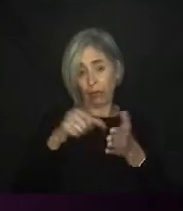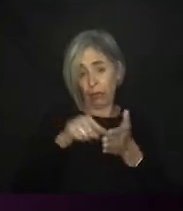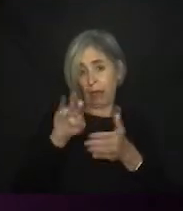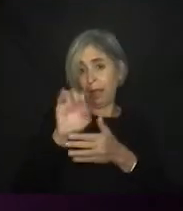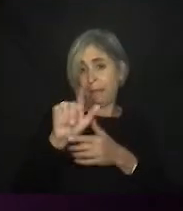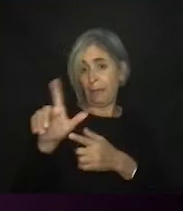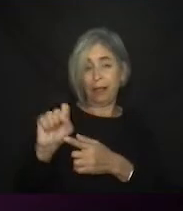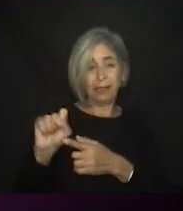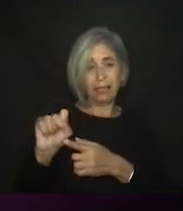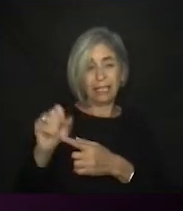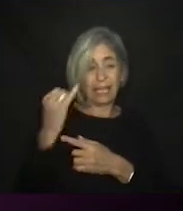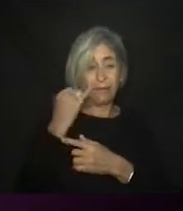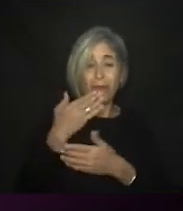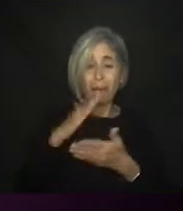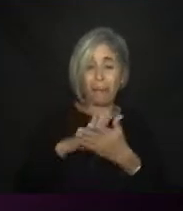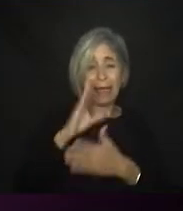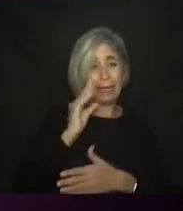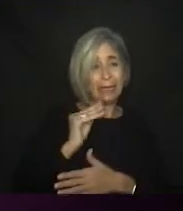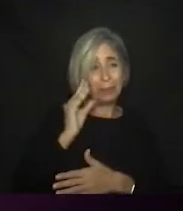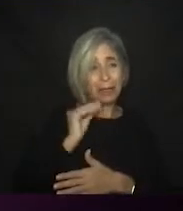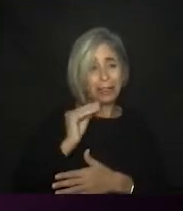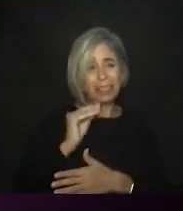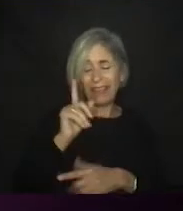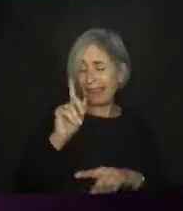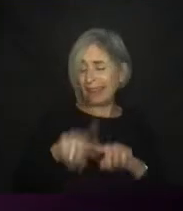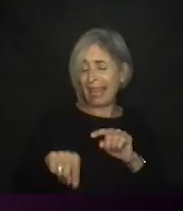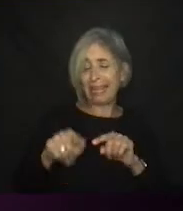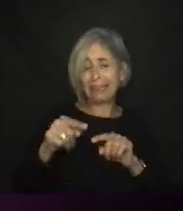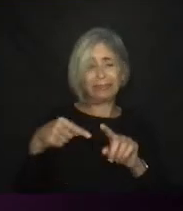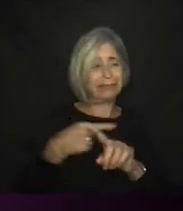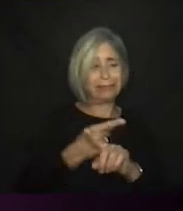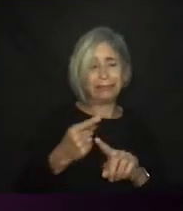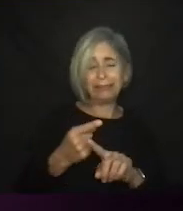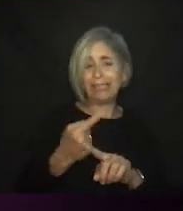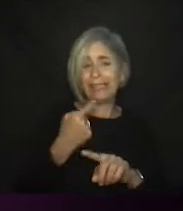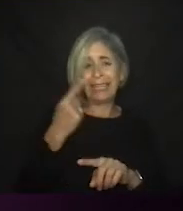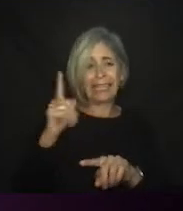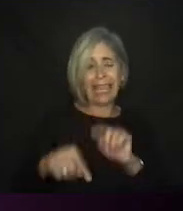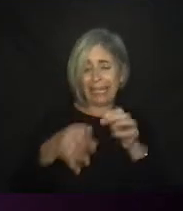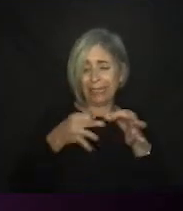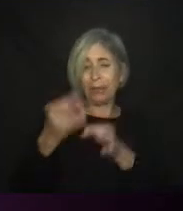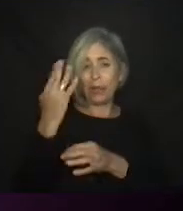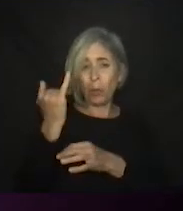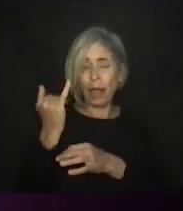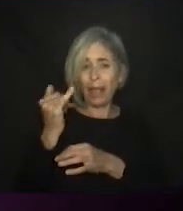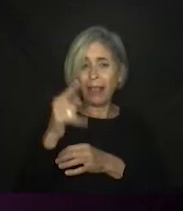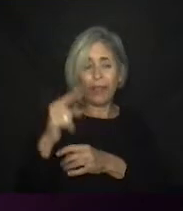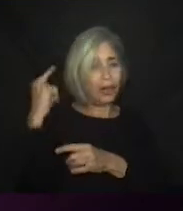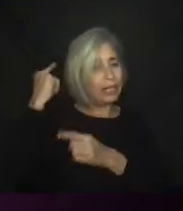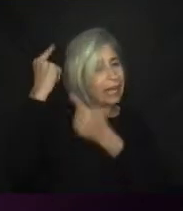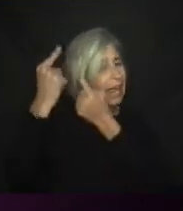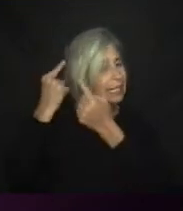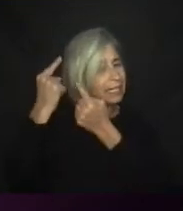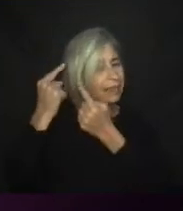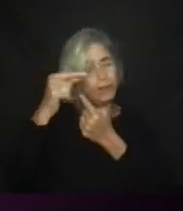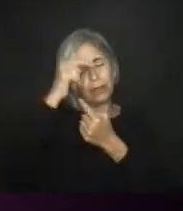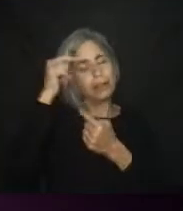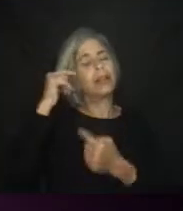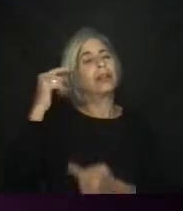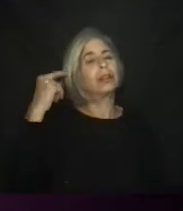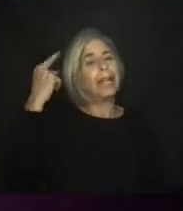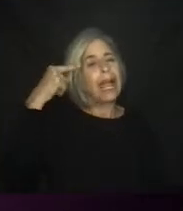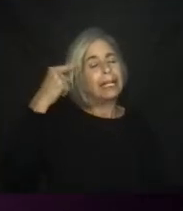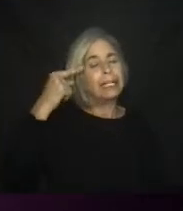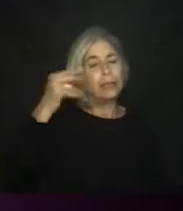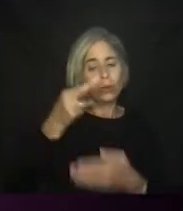bills. They have a bad experience, and they can't even tell you why. That's because their cognitive resources are